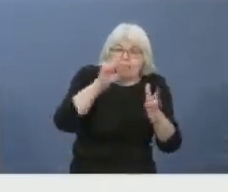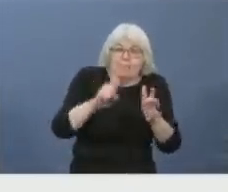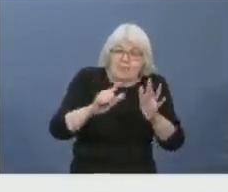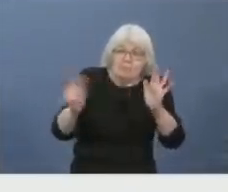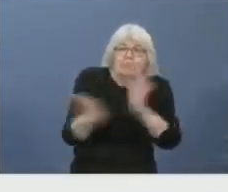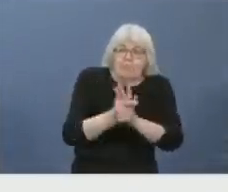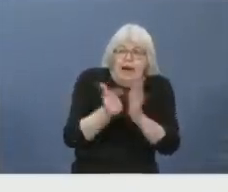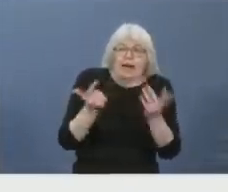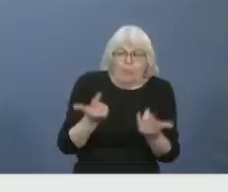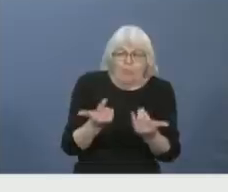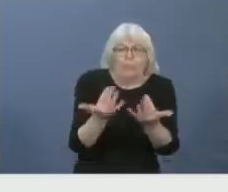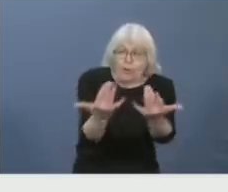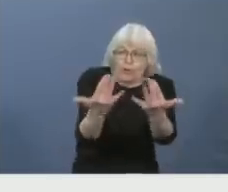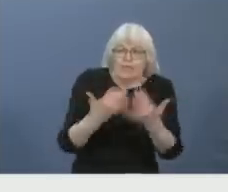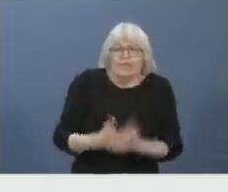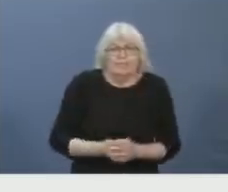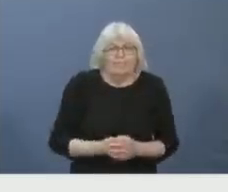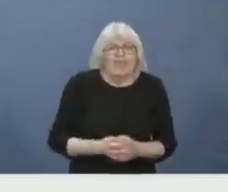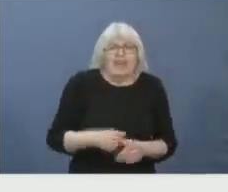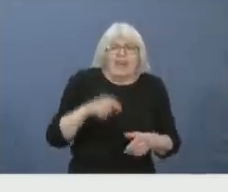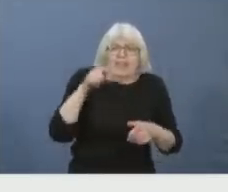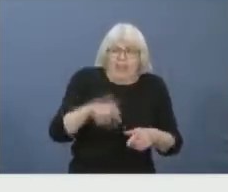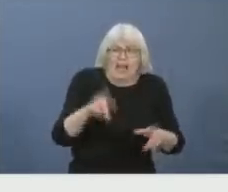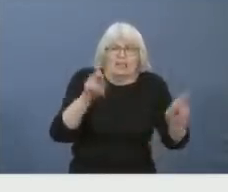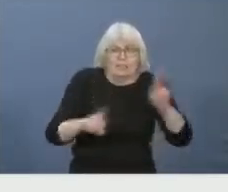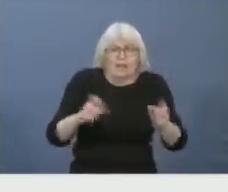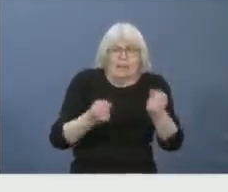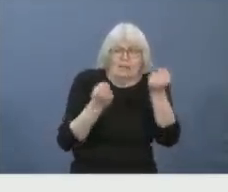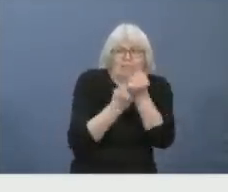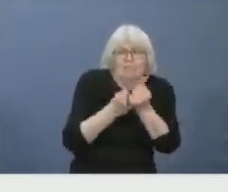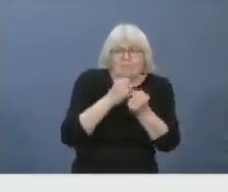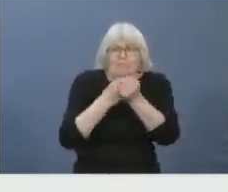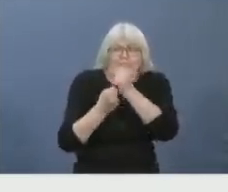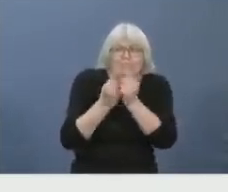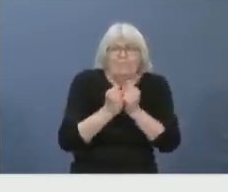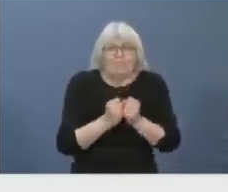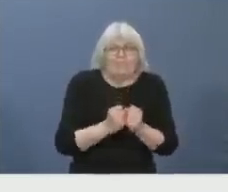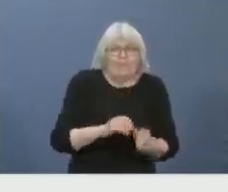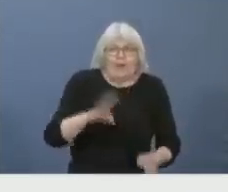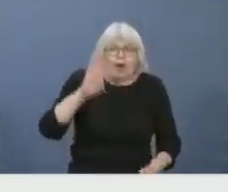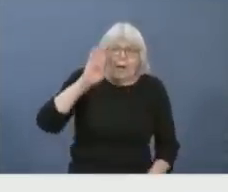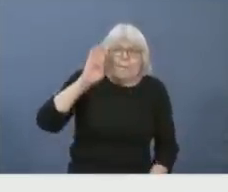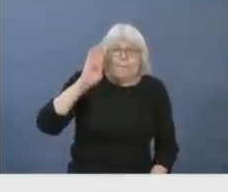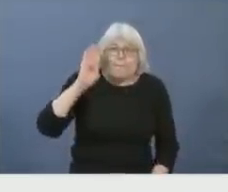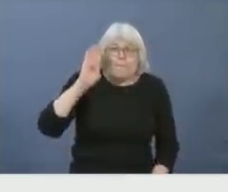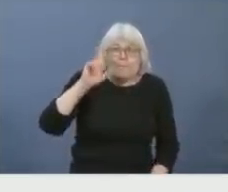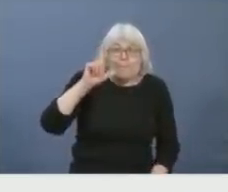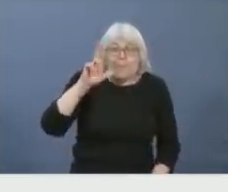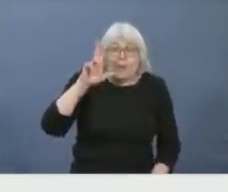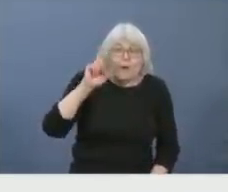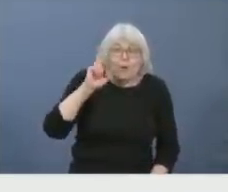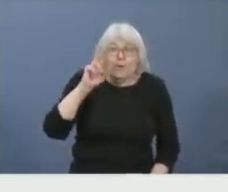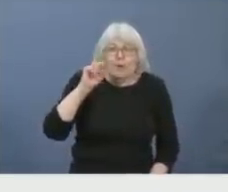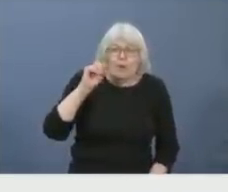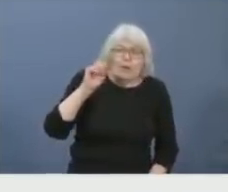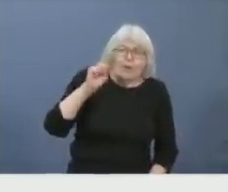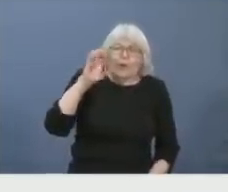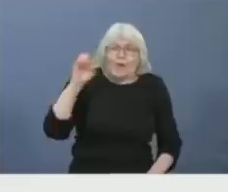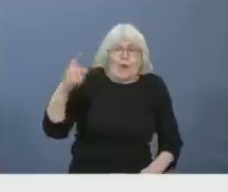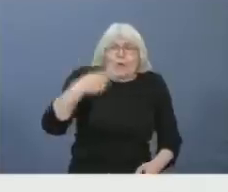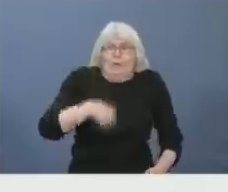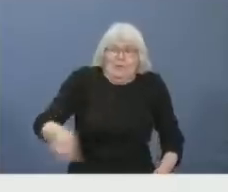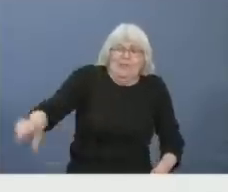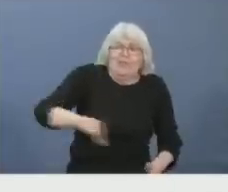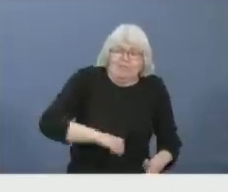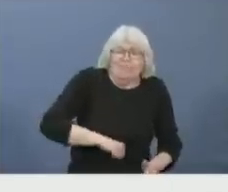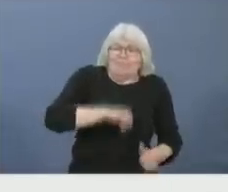come together, that's the Blue Noser spirit. That's what makes Nova Scotians Nova Scotians. So I'm proud to see that happening. I'm proud to lead this province. We